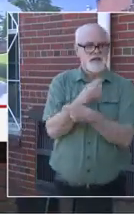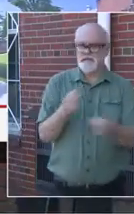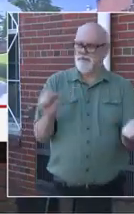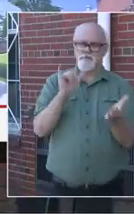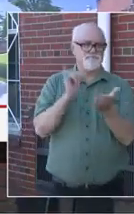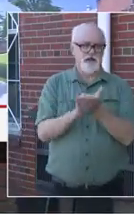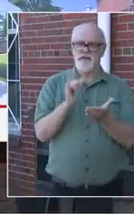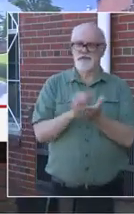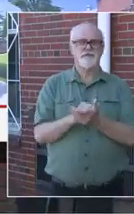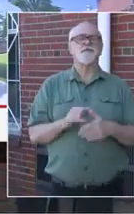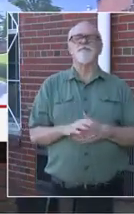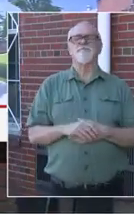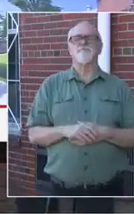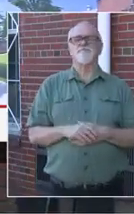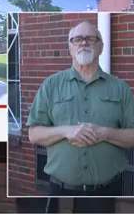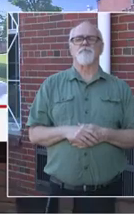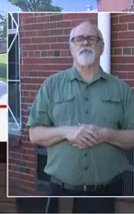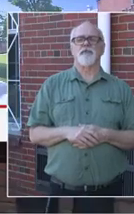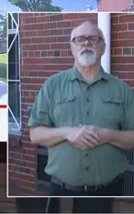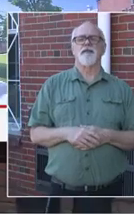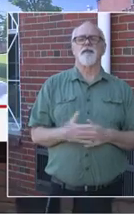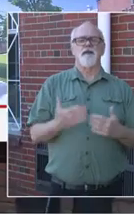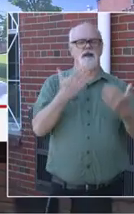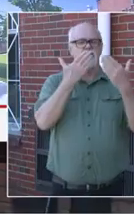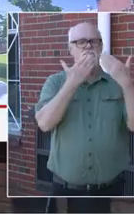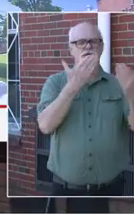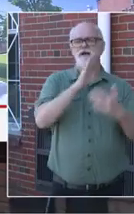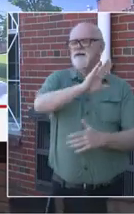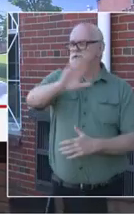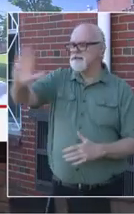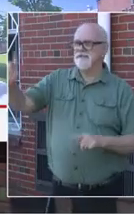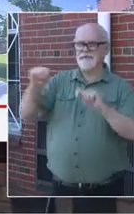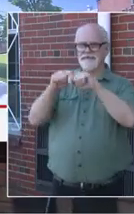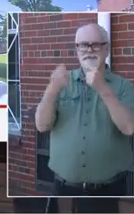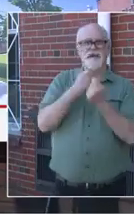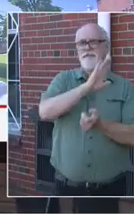for inviting us here to celebrate this groundbreaking, and the